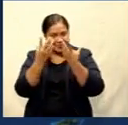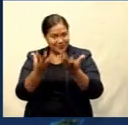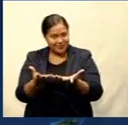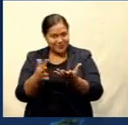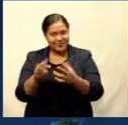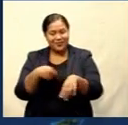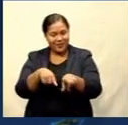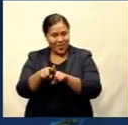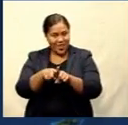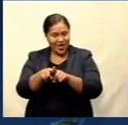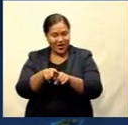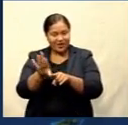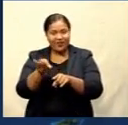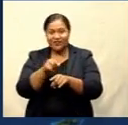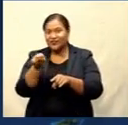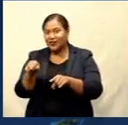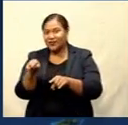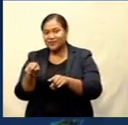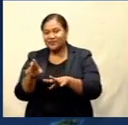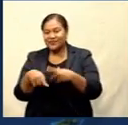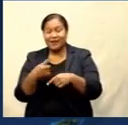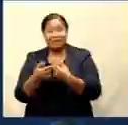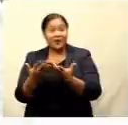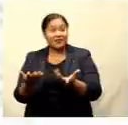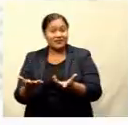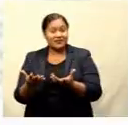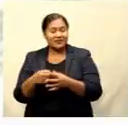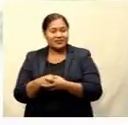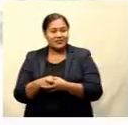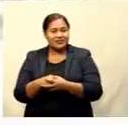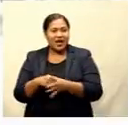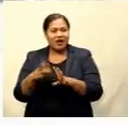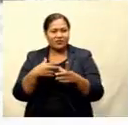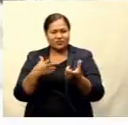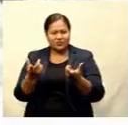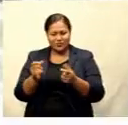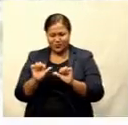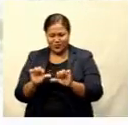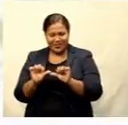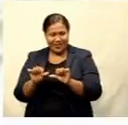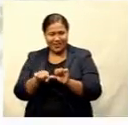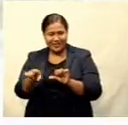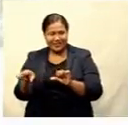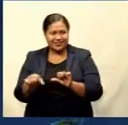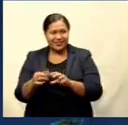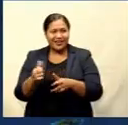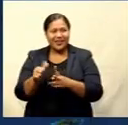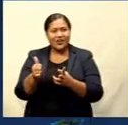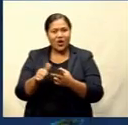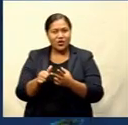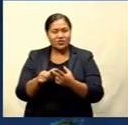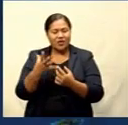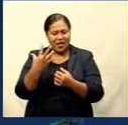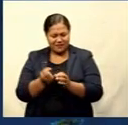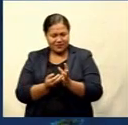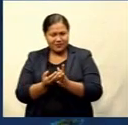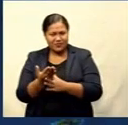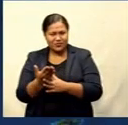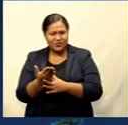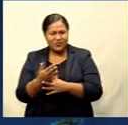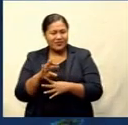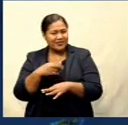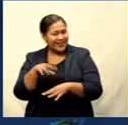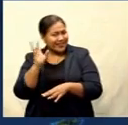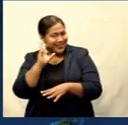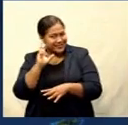to learn from with regard to site visits and to also go through listening